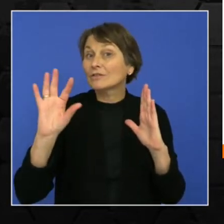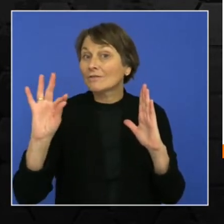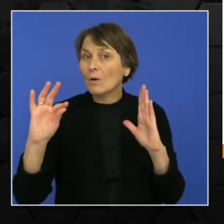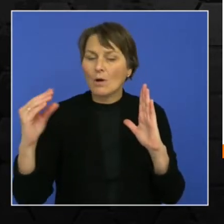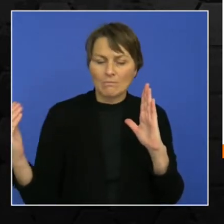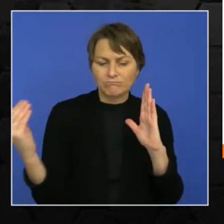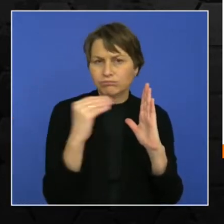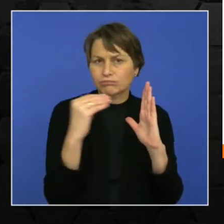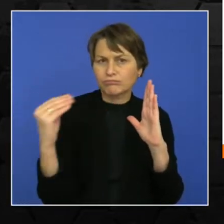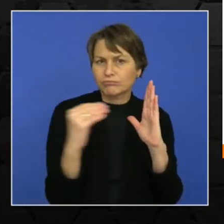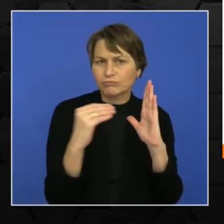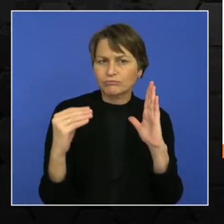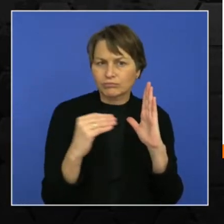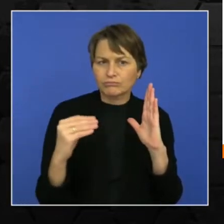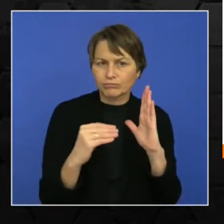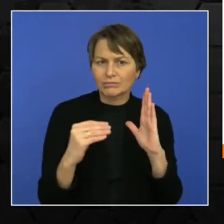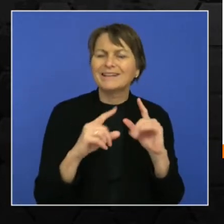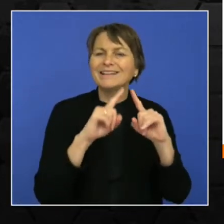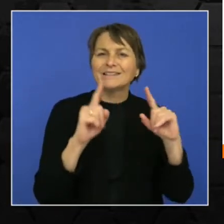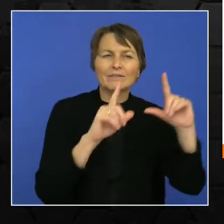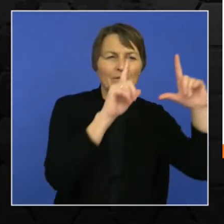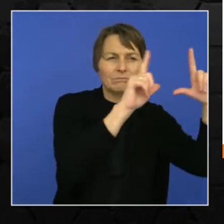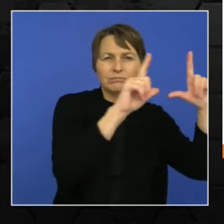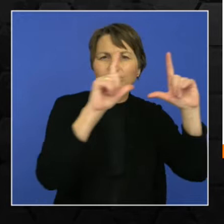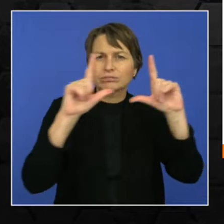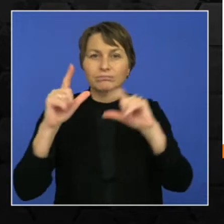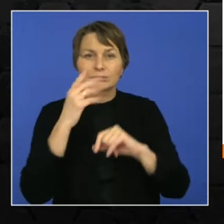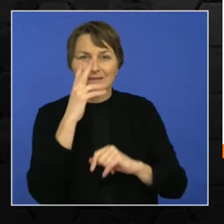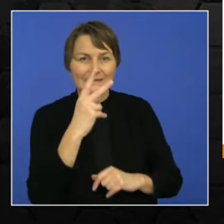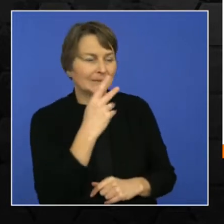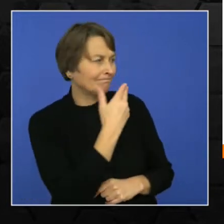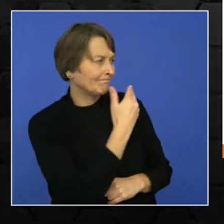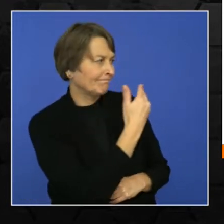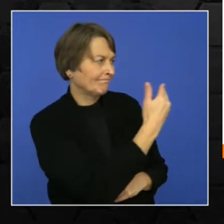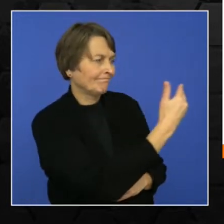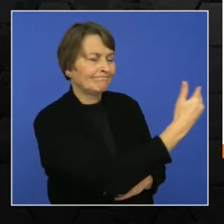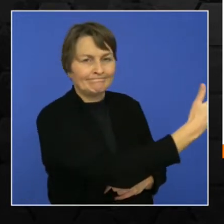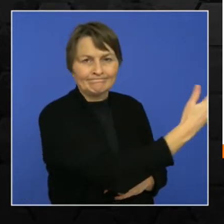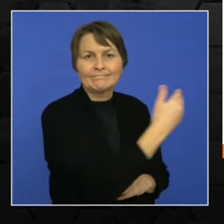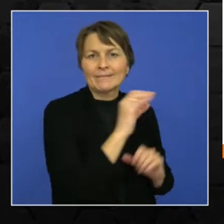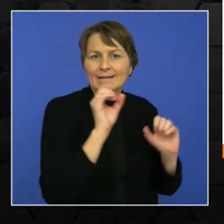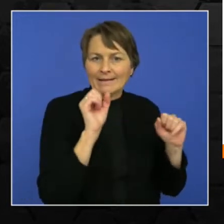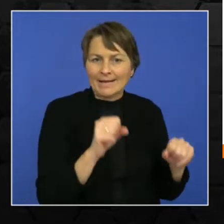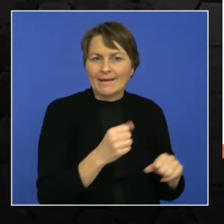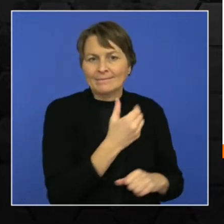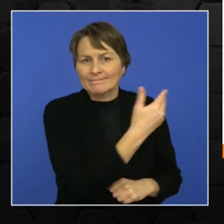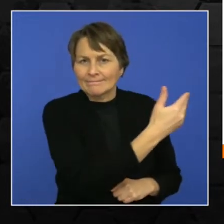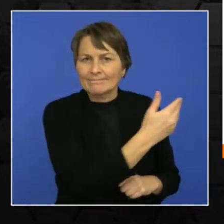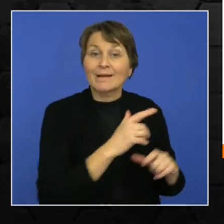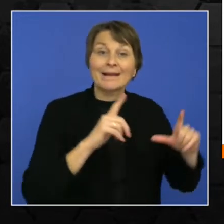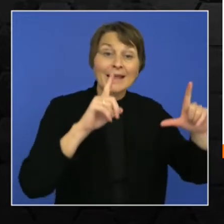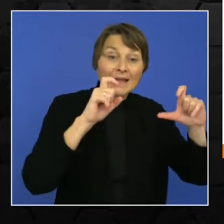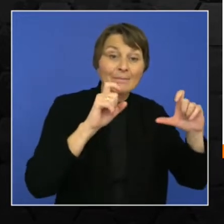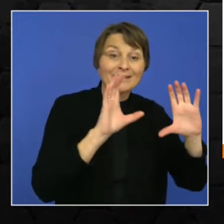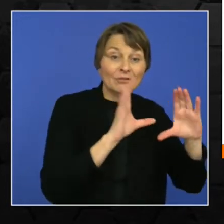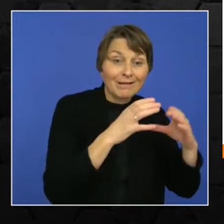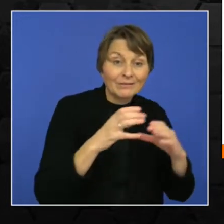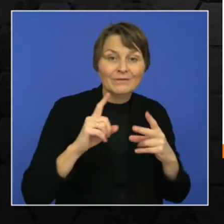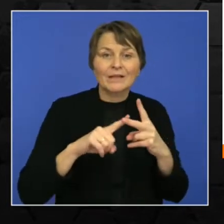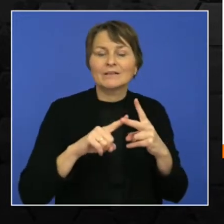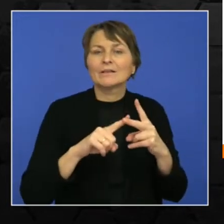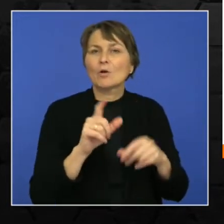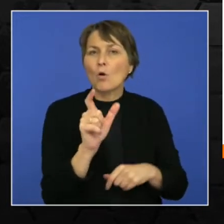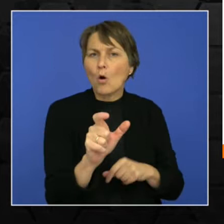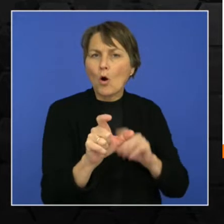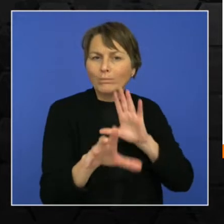object detection, body segmentation, pose estimation, text toxicity. If you are in NLP also, so sentence encoding, like text or toxicity,